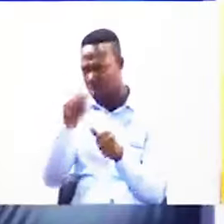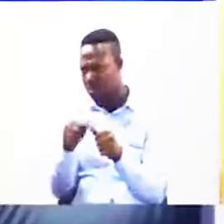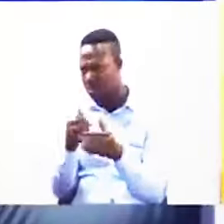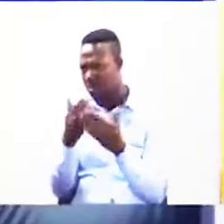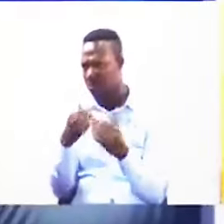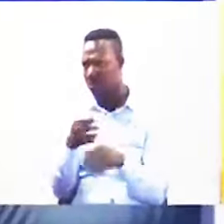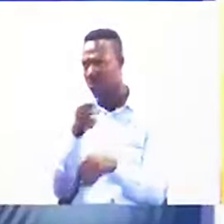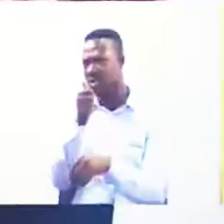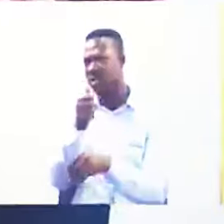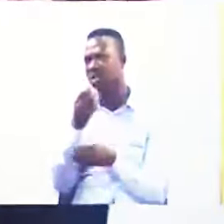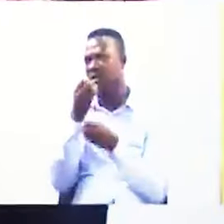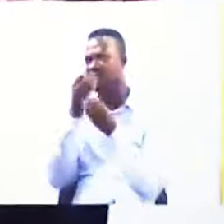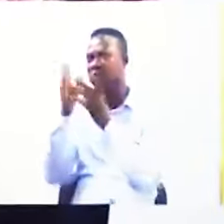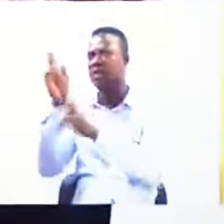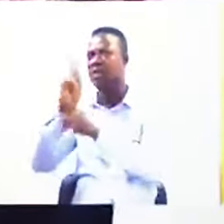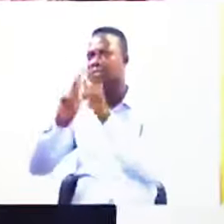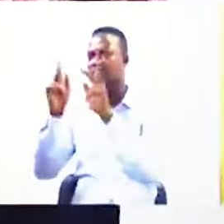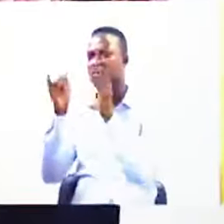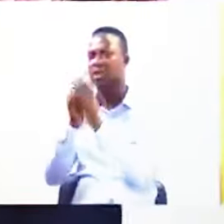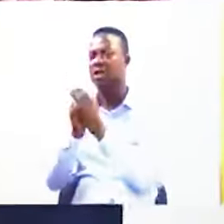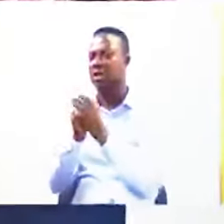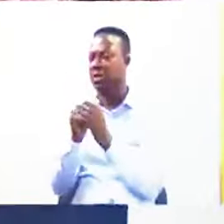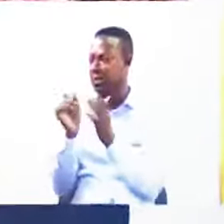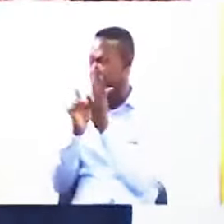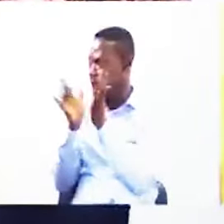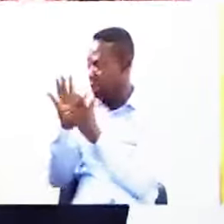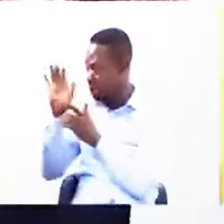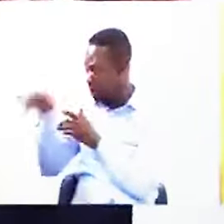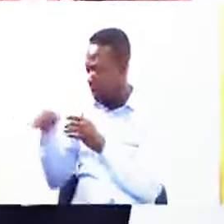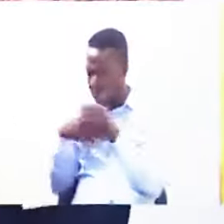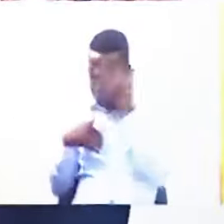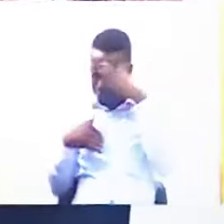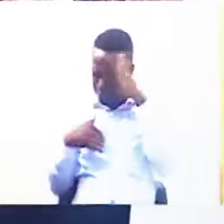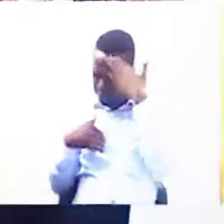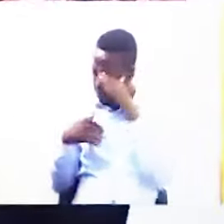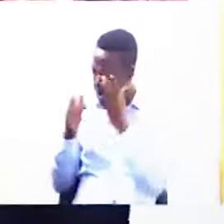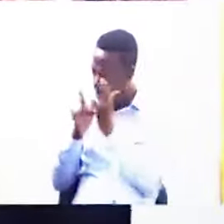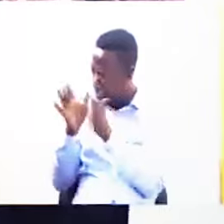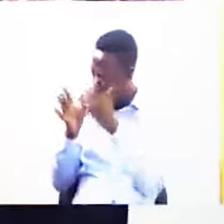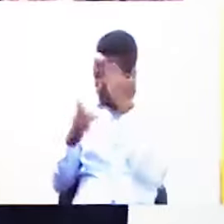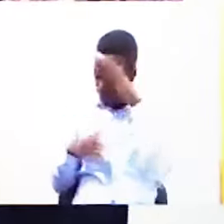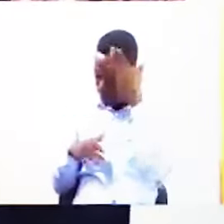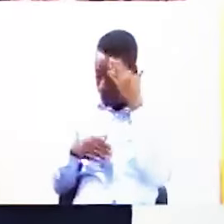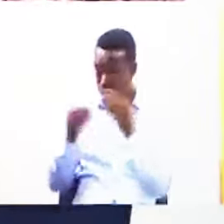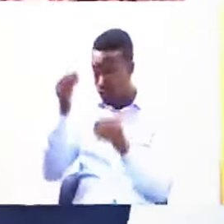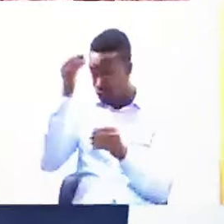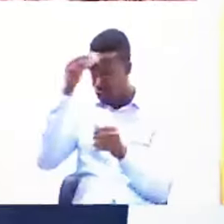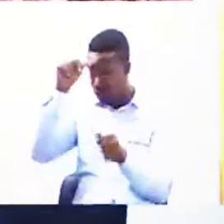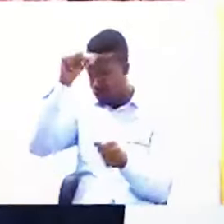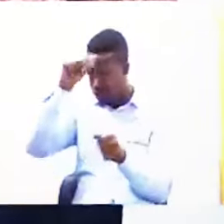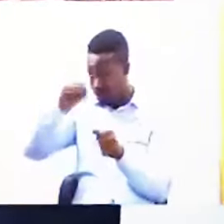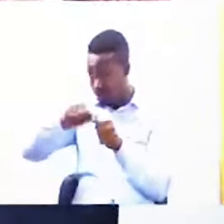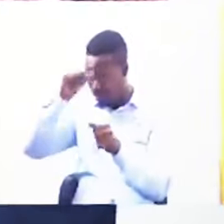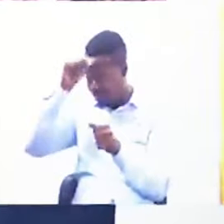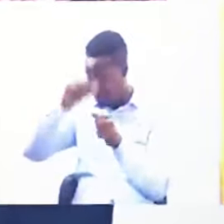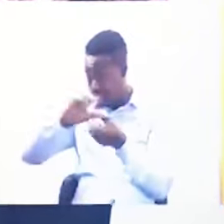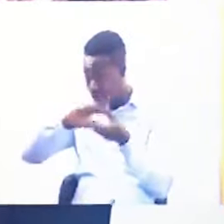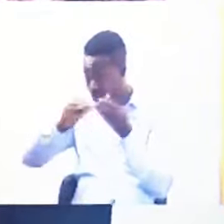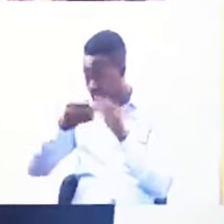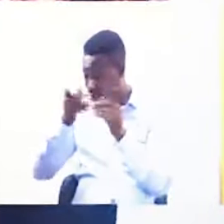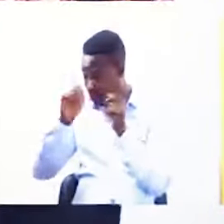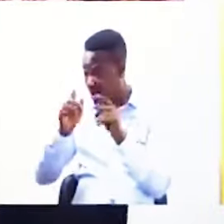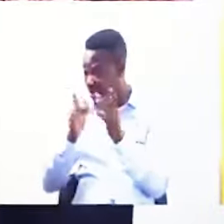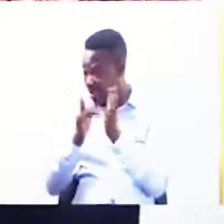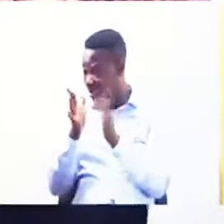told people that he didn't know Jesus. Now, Peter, who nipa na ne ho pupu ya, okay, bra na okoyi Yesu amano